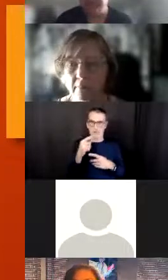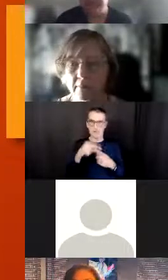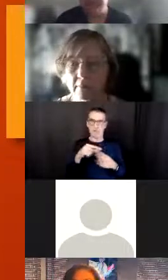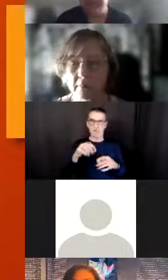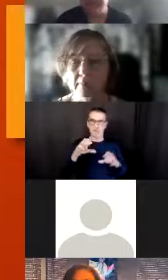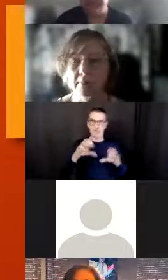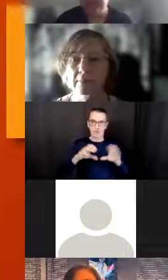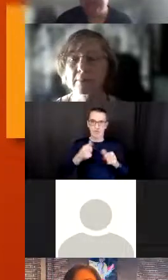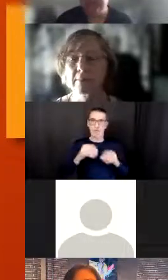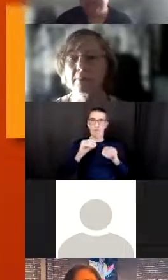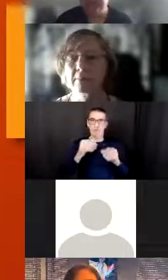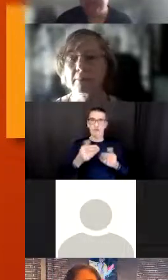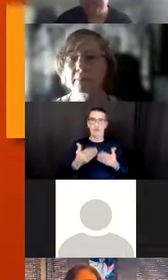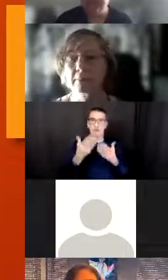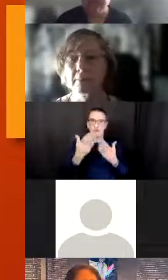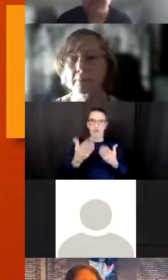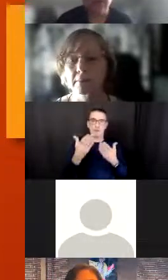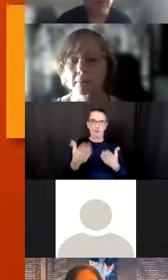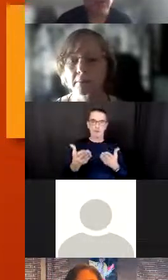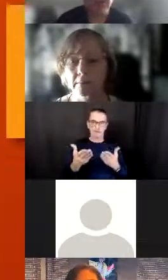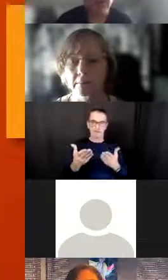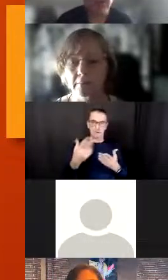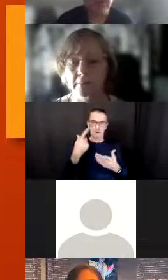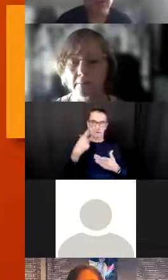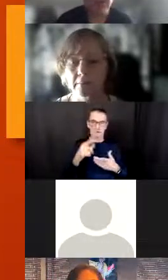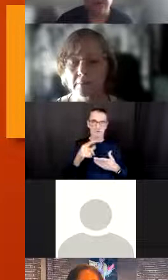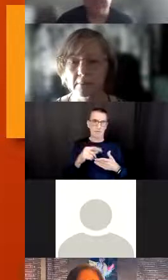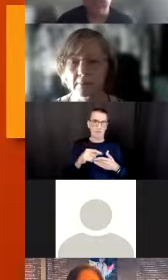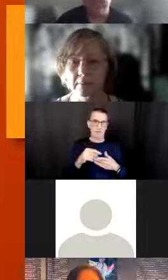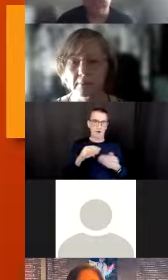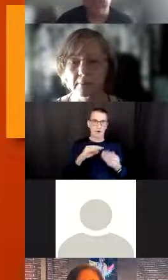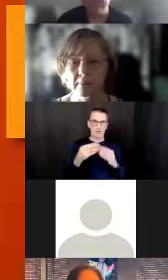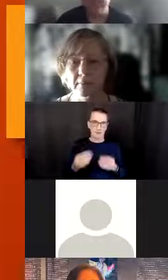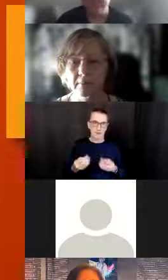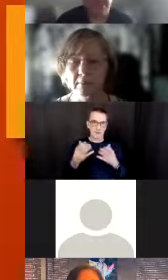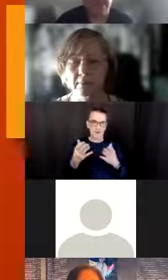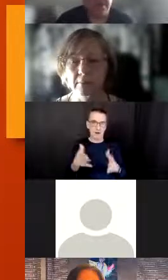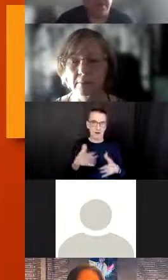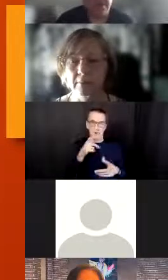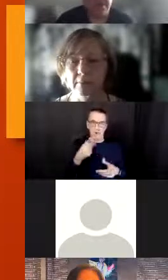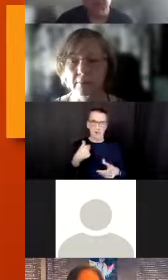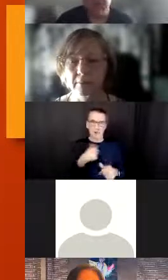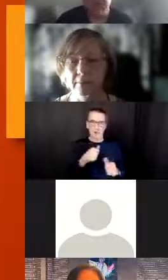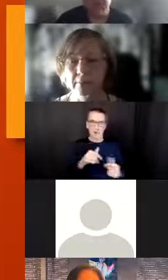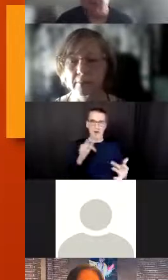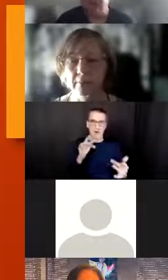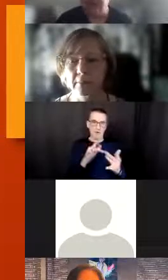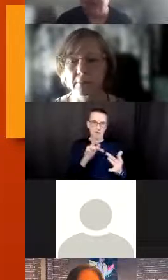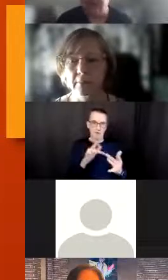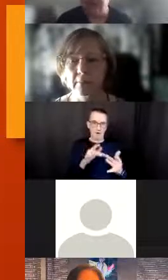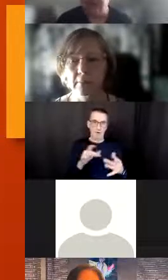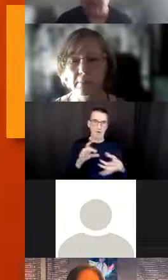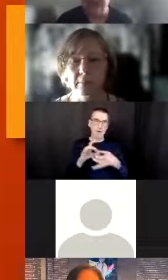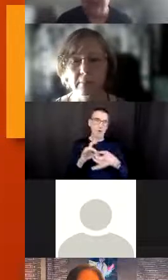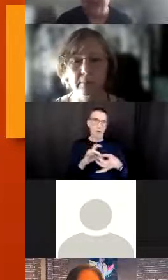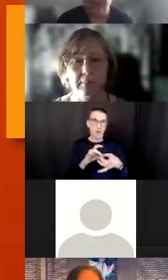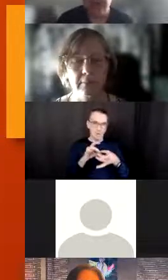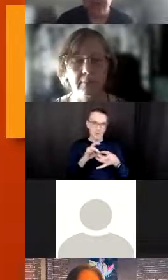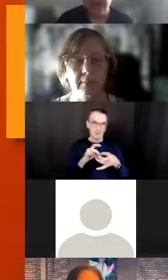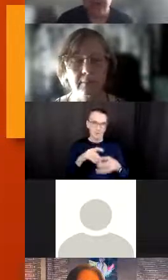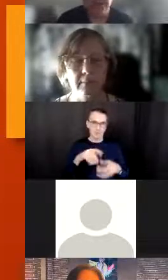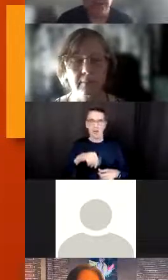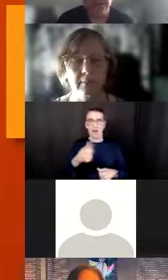any recommendations for community providers that we can reach out to, coalitions and other